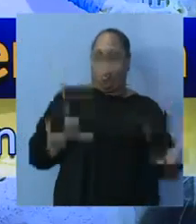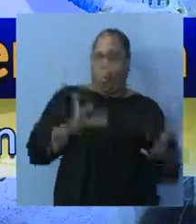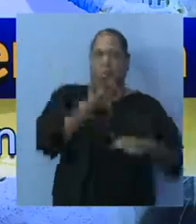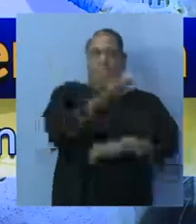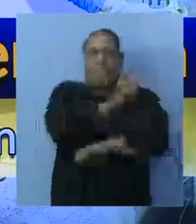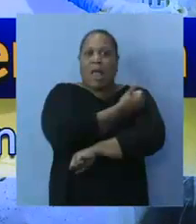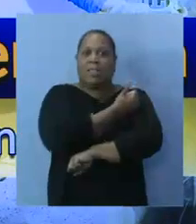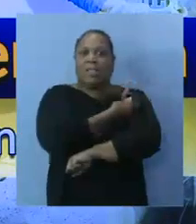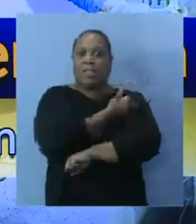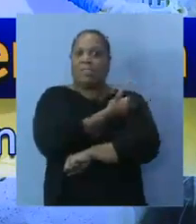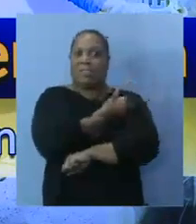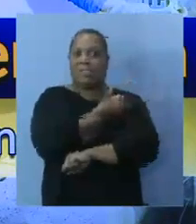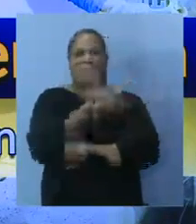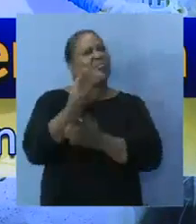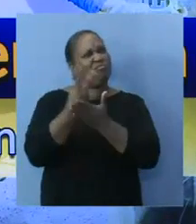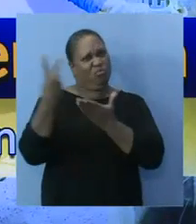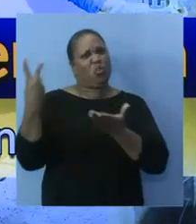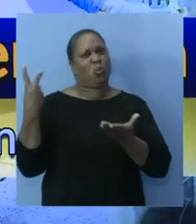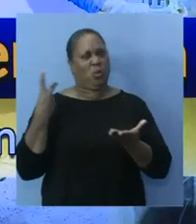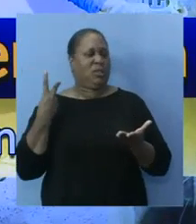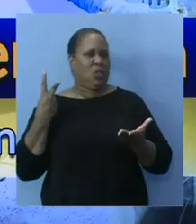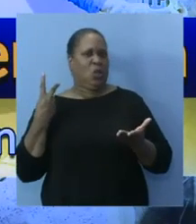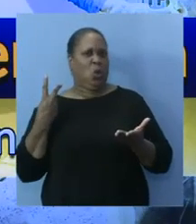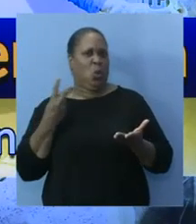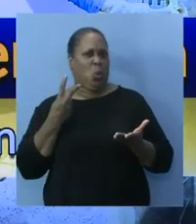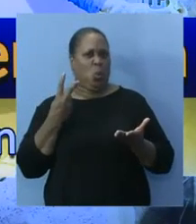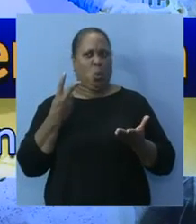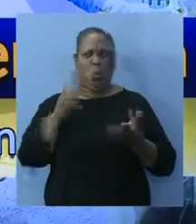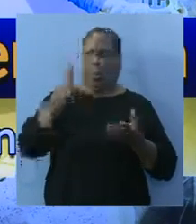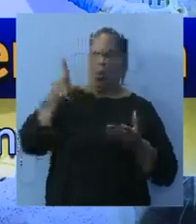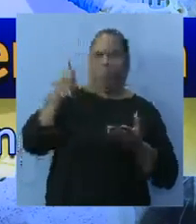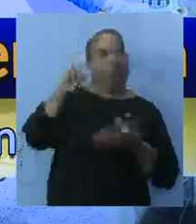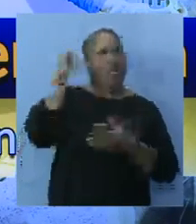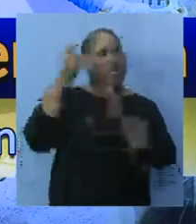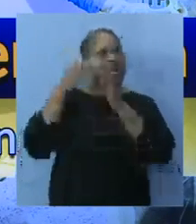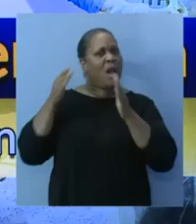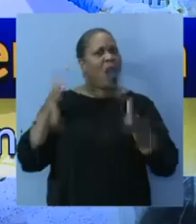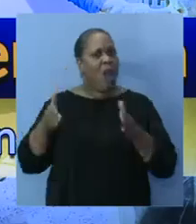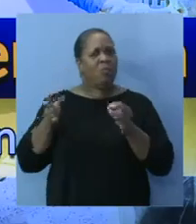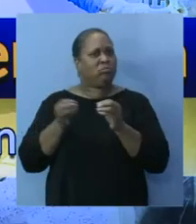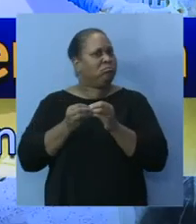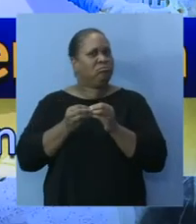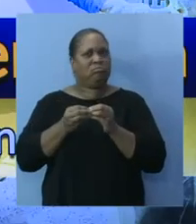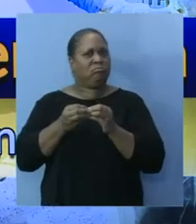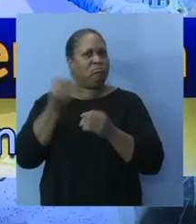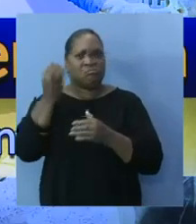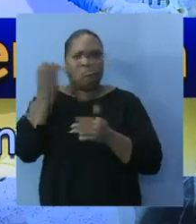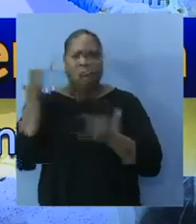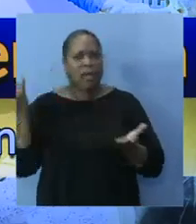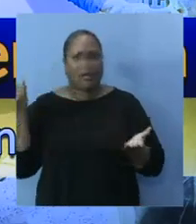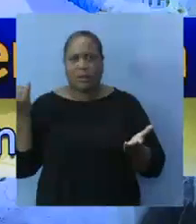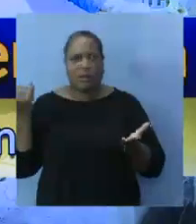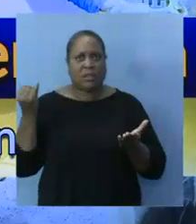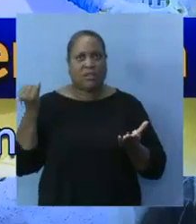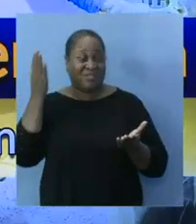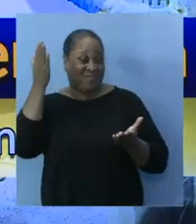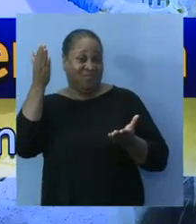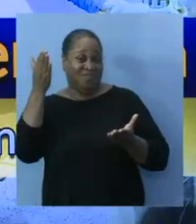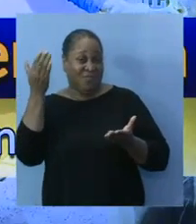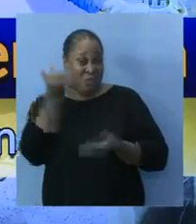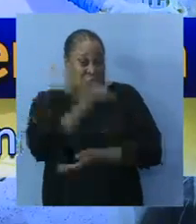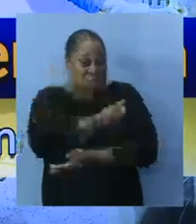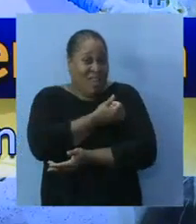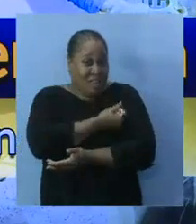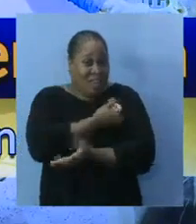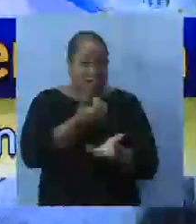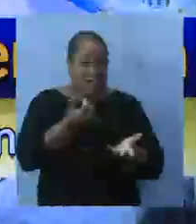time, 2 weeks ago, when we had asked Government House for any further indication of when any future vaccine shipments would